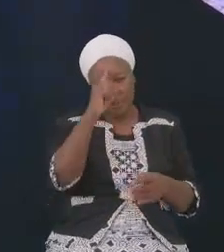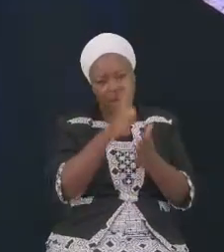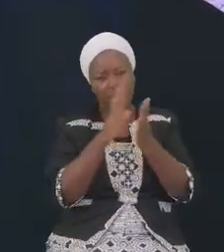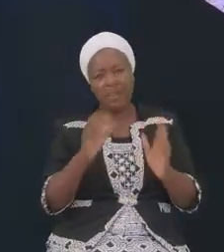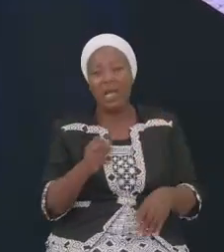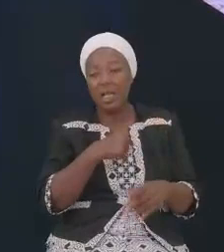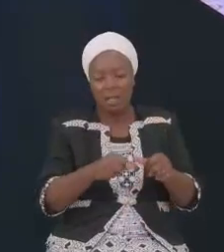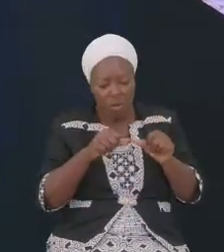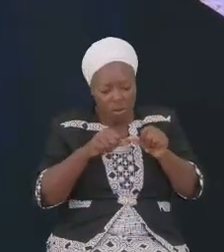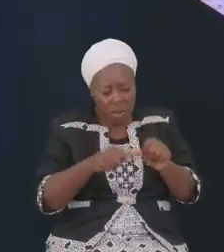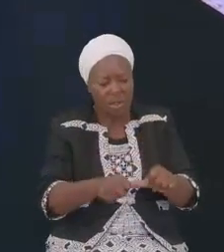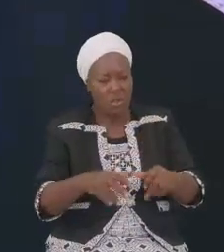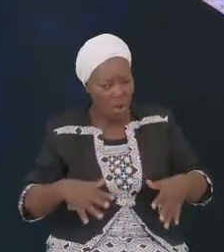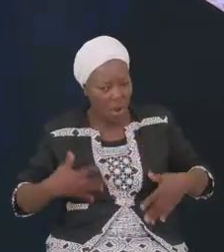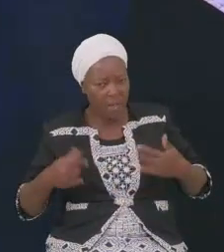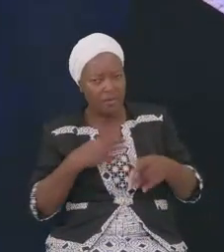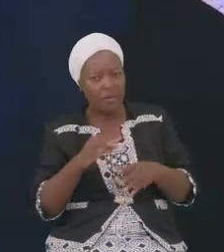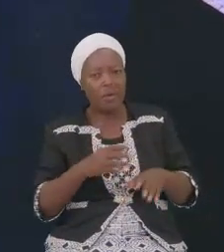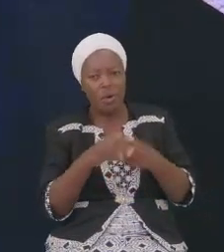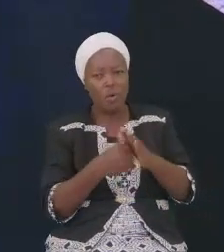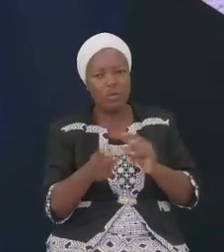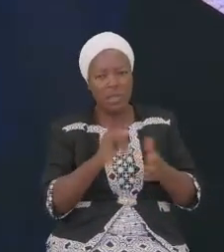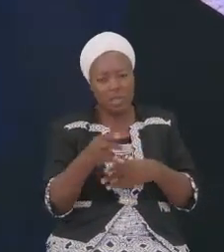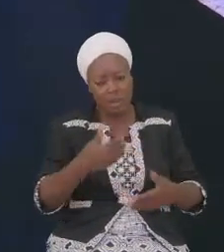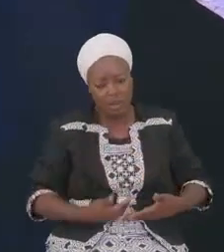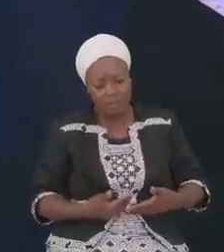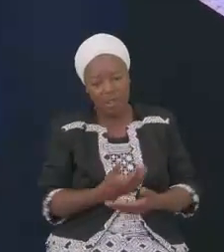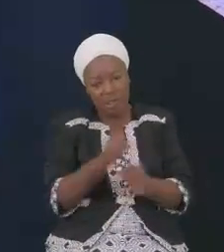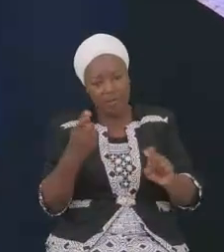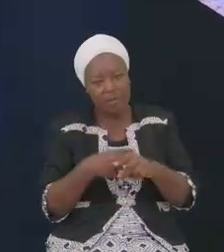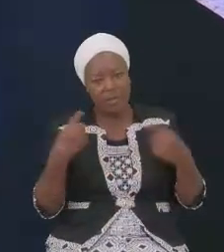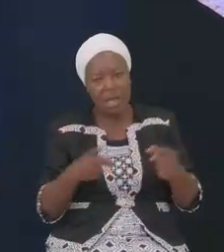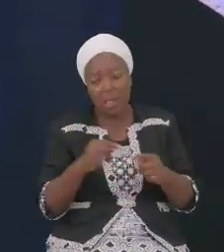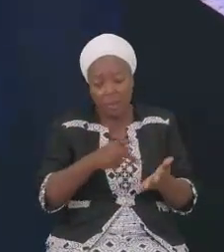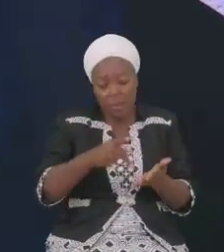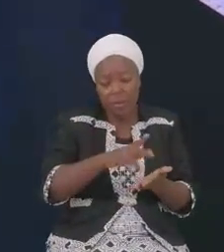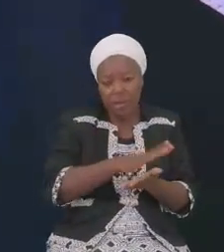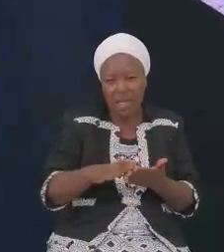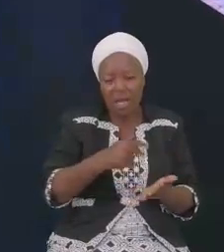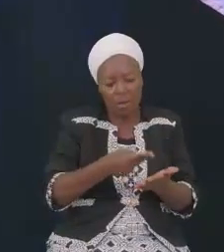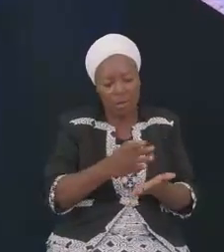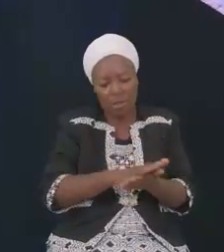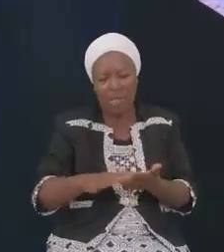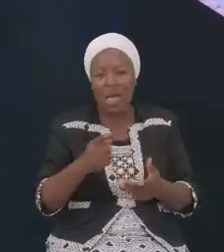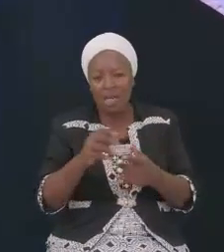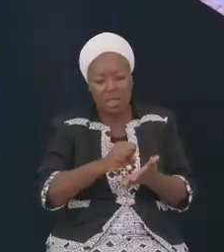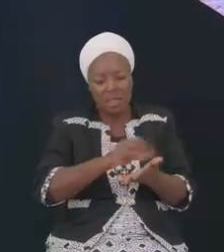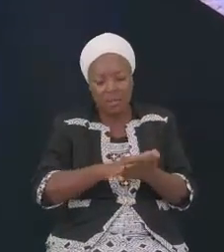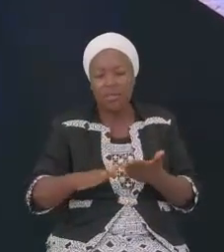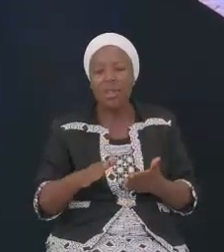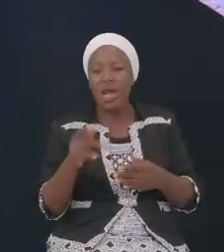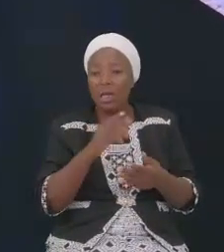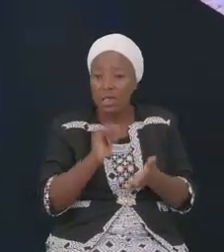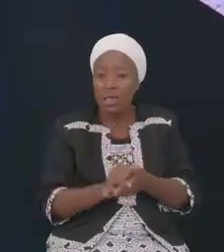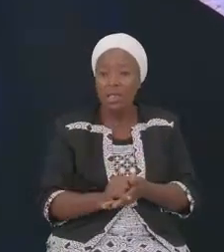the consistent life of those who are born again, and the purity and the holiness and the sanctification